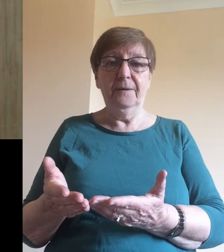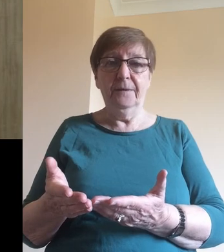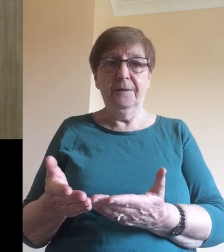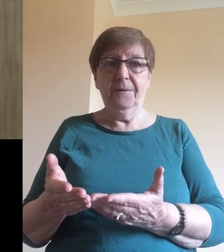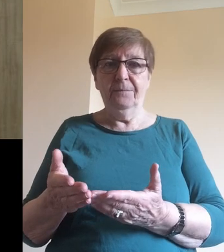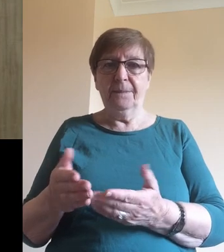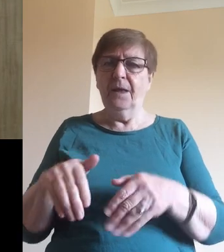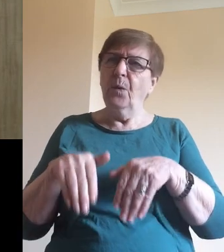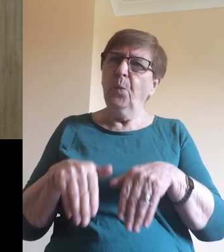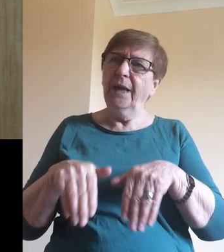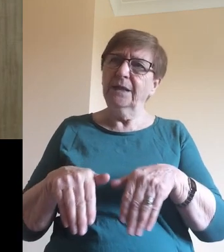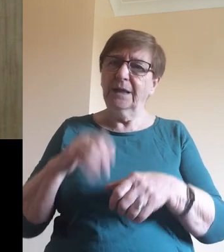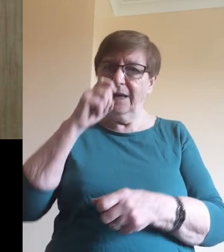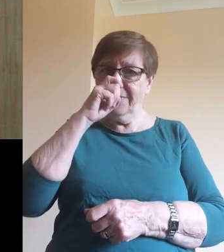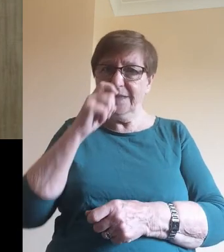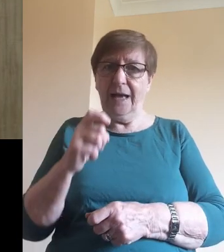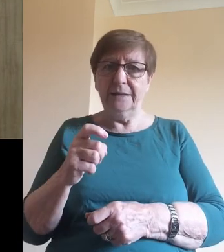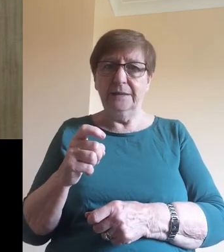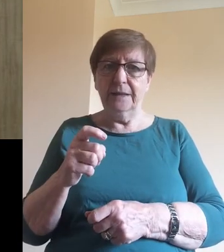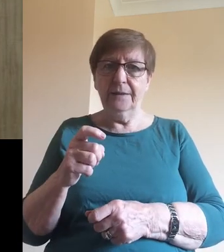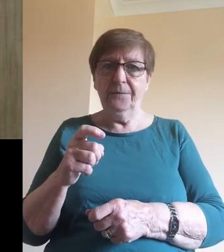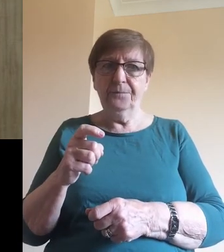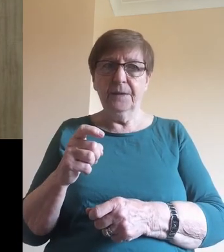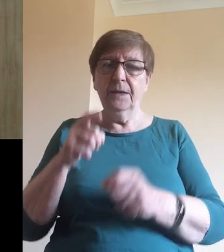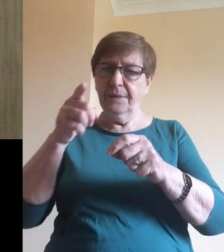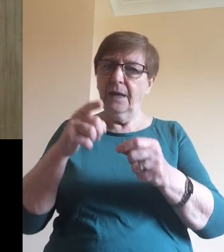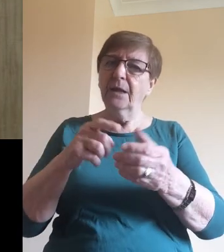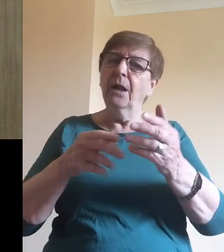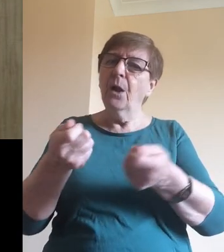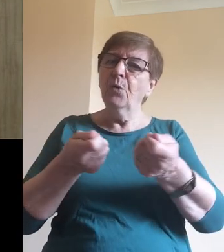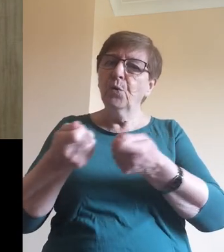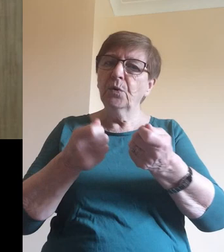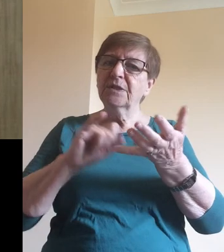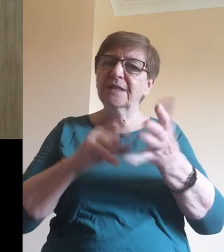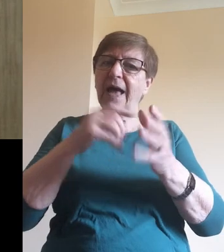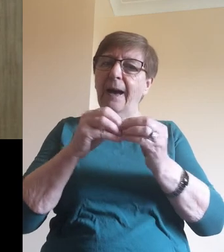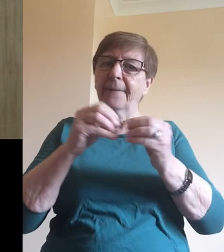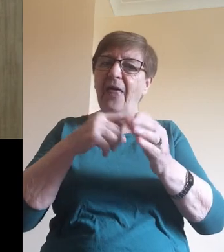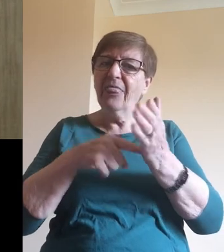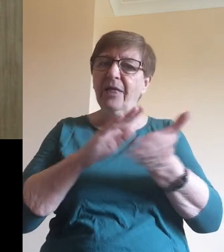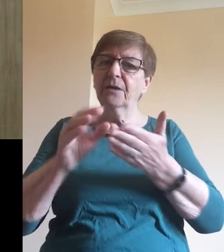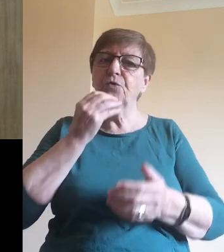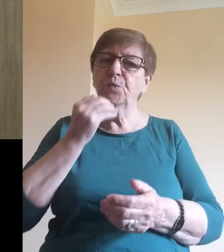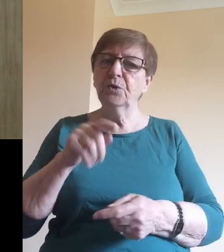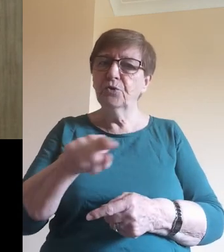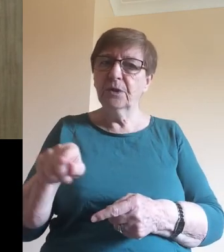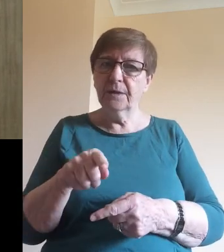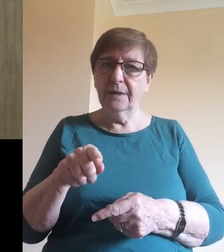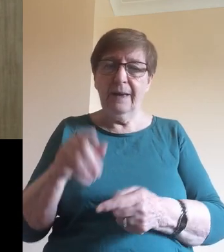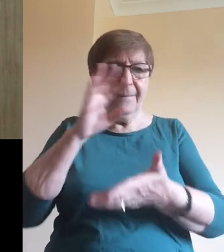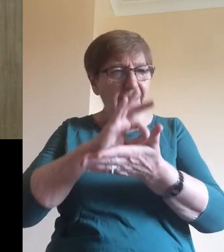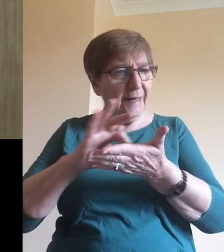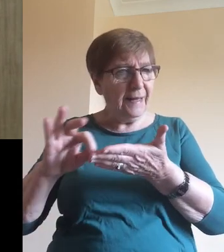Now, the waiting of Saturday, which of course fulfilled the Jewish Sabbath laws, also made clear that what Jesus had gone